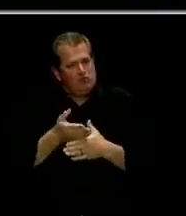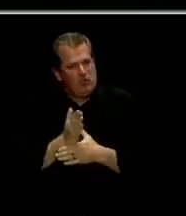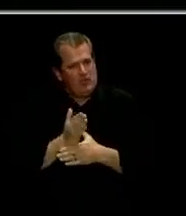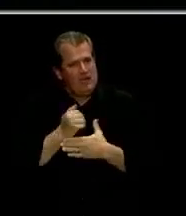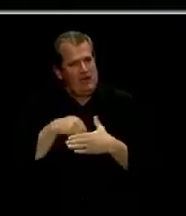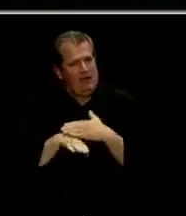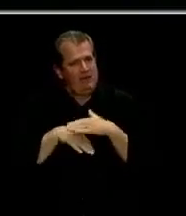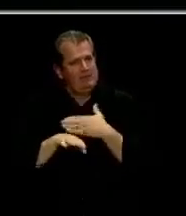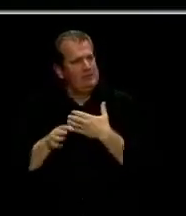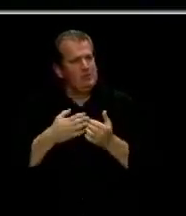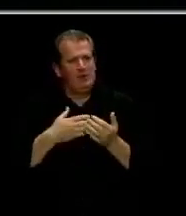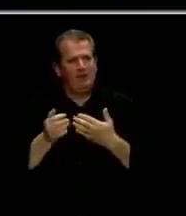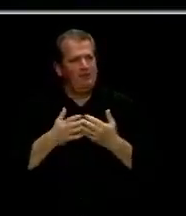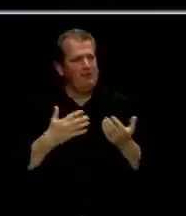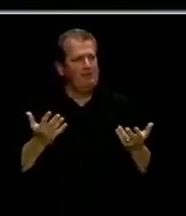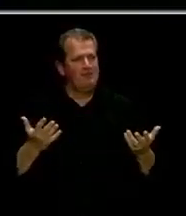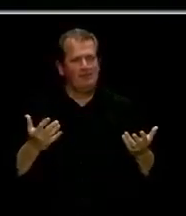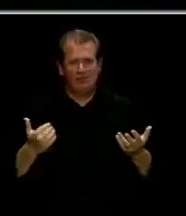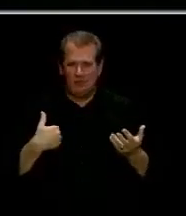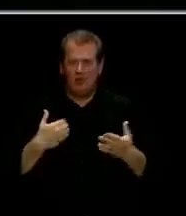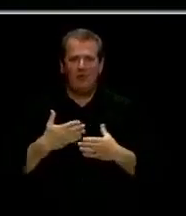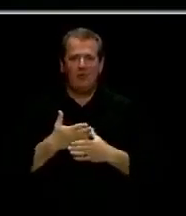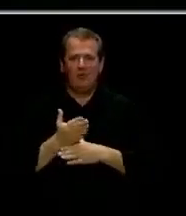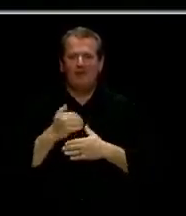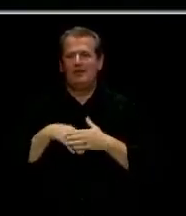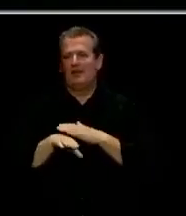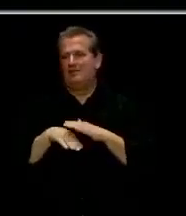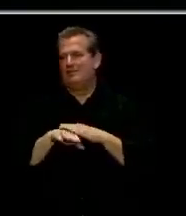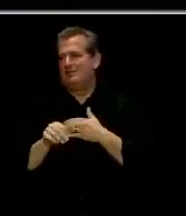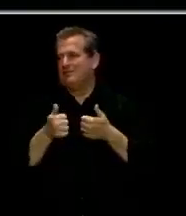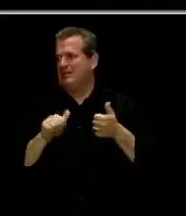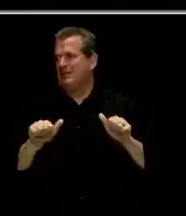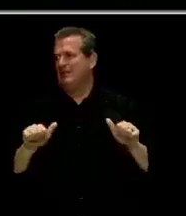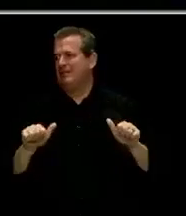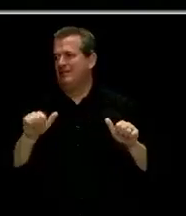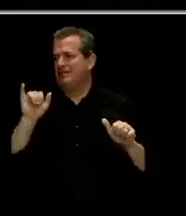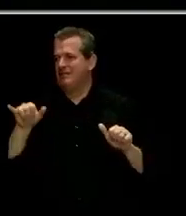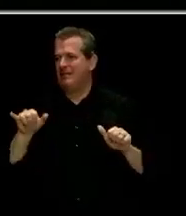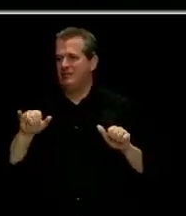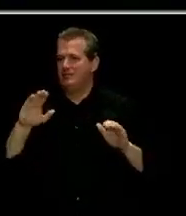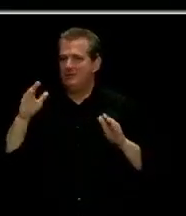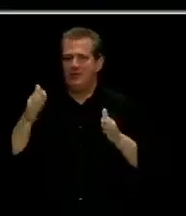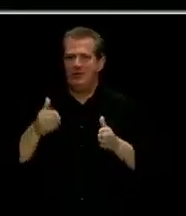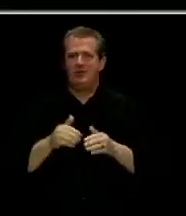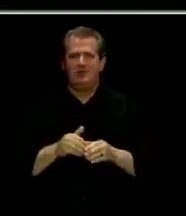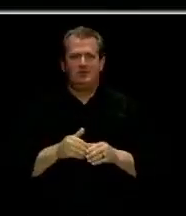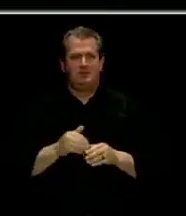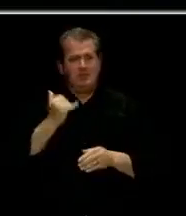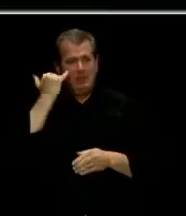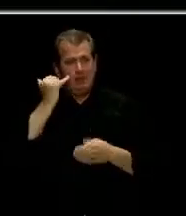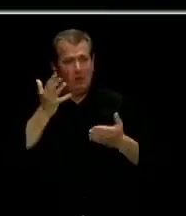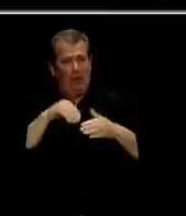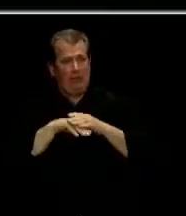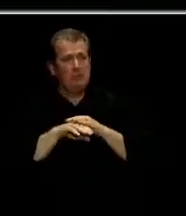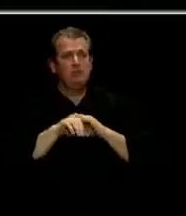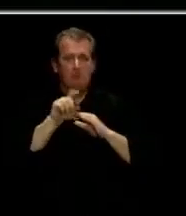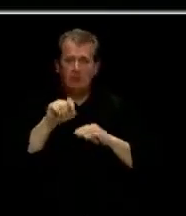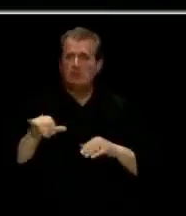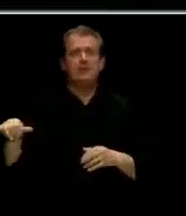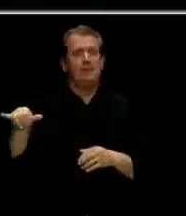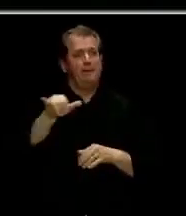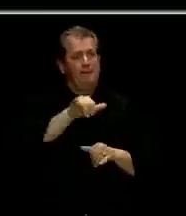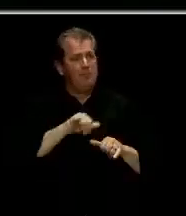whatever it is that he or she should have access to, should be able to complete in terms of their, their desires,